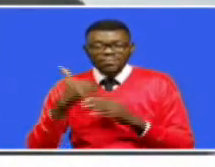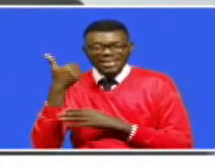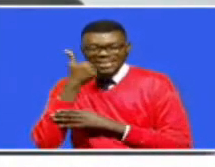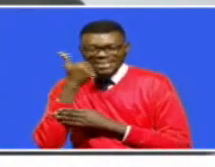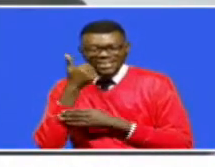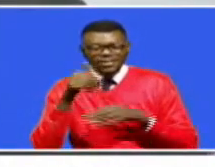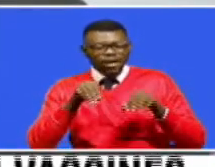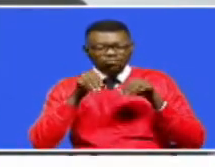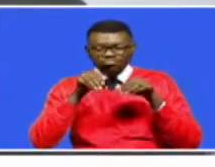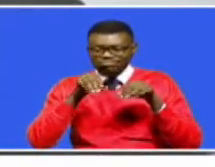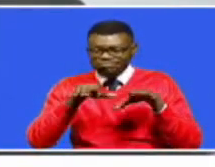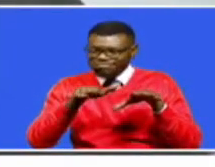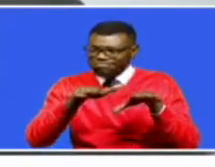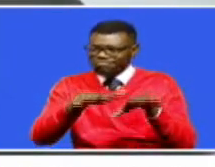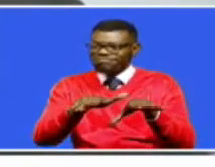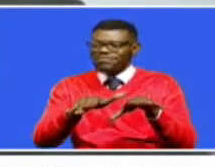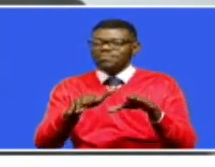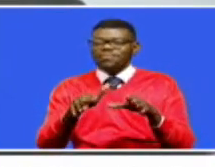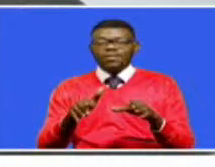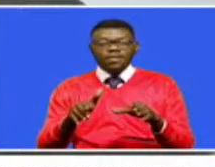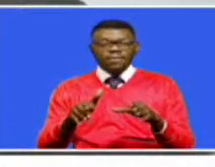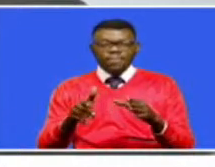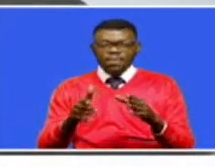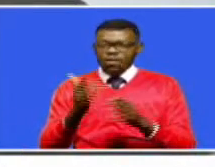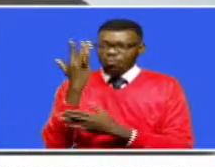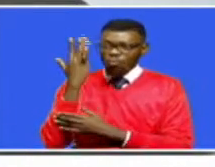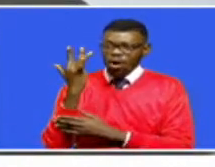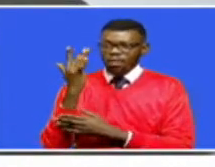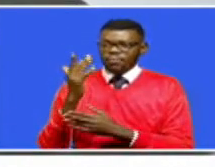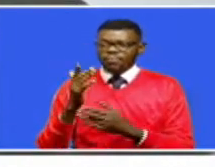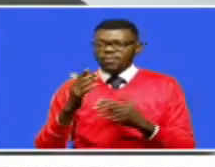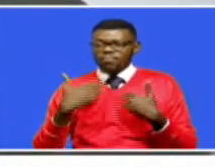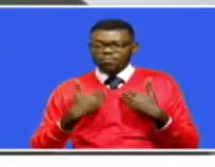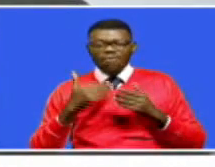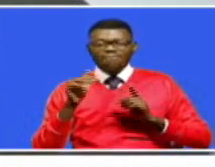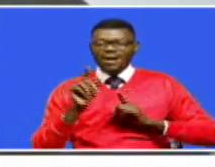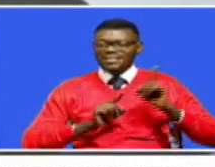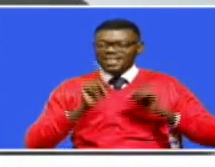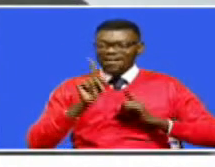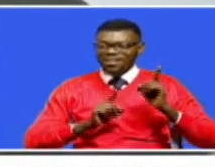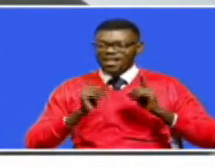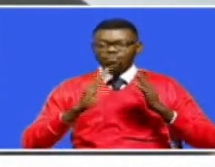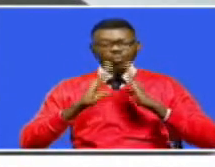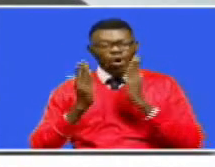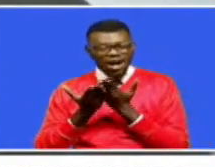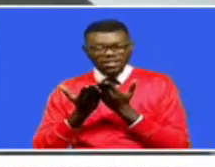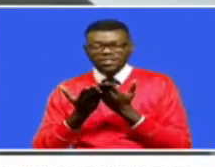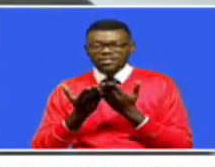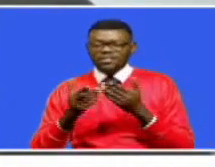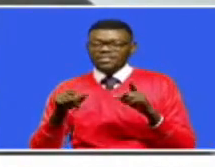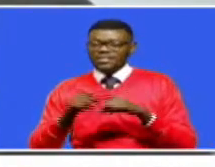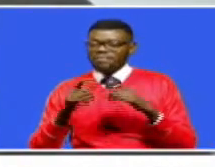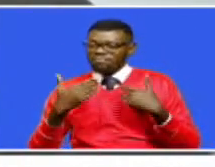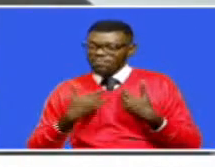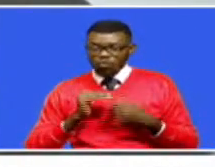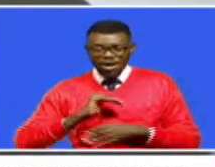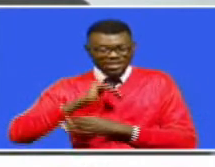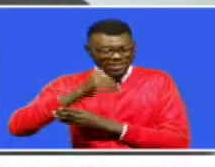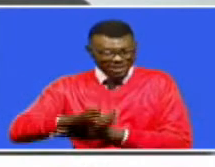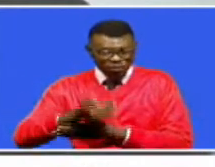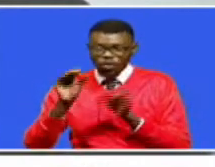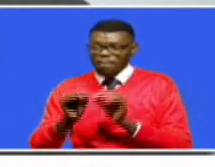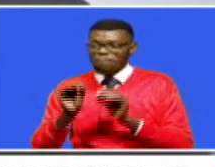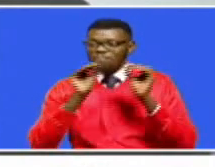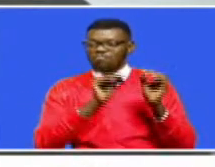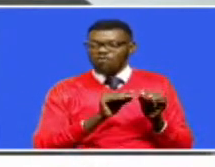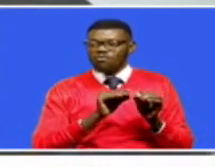over the past century because of increased global travel, integration, urbanization, and other changes